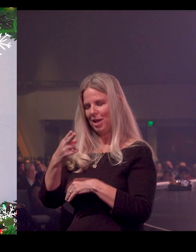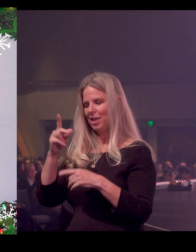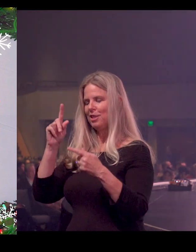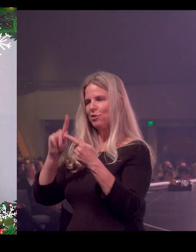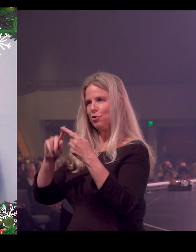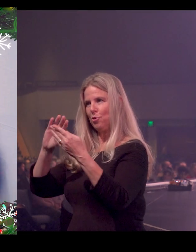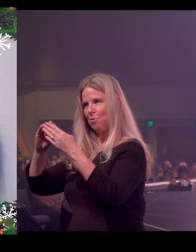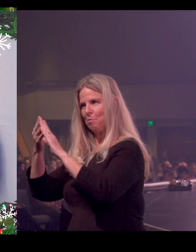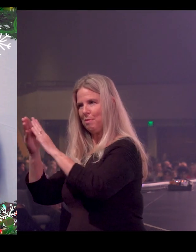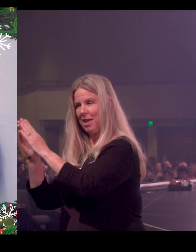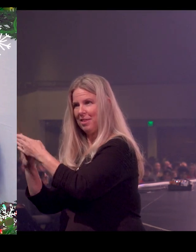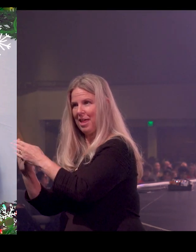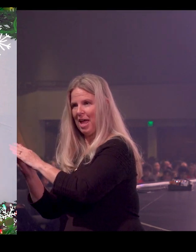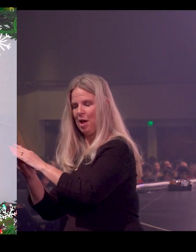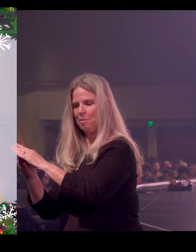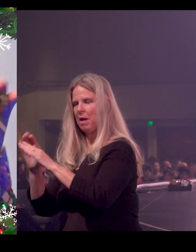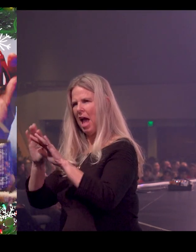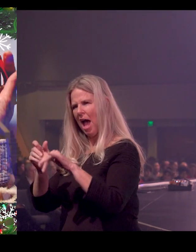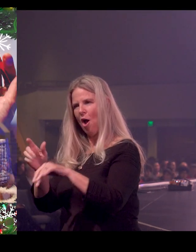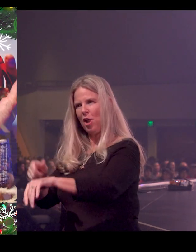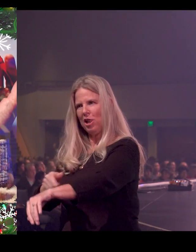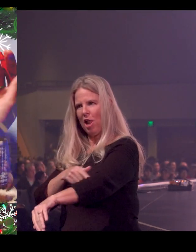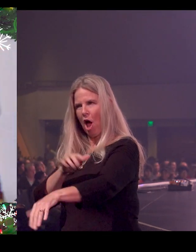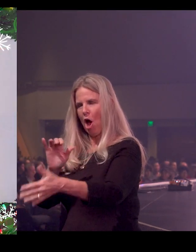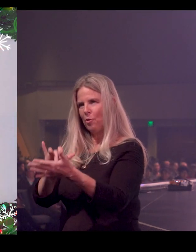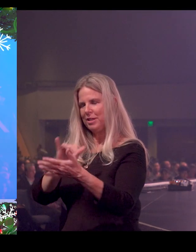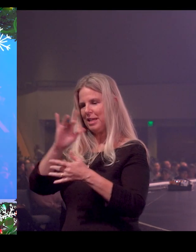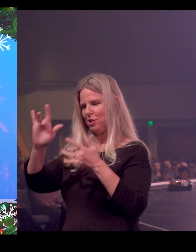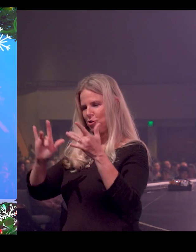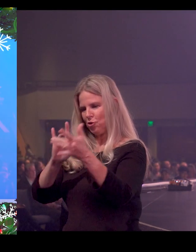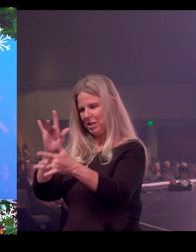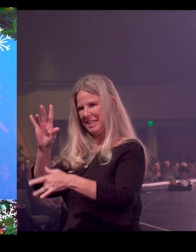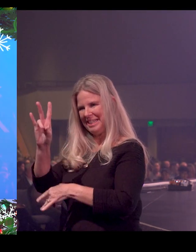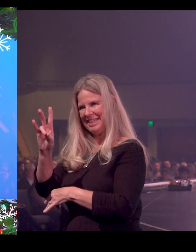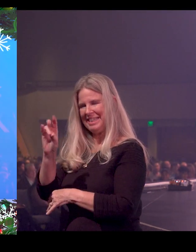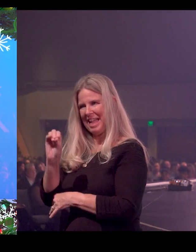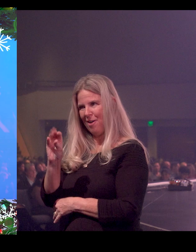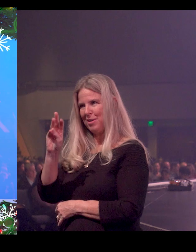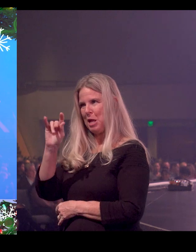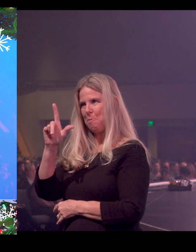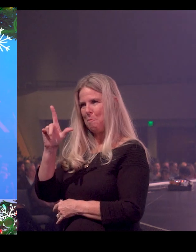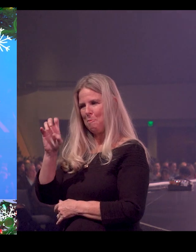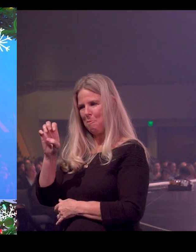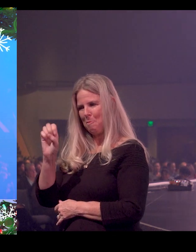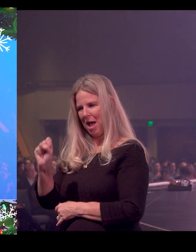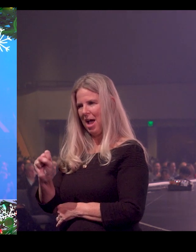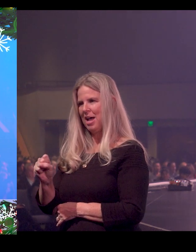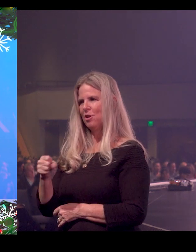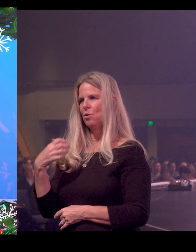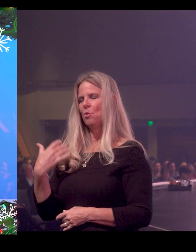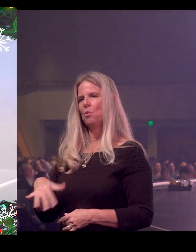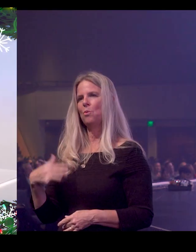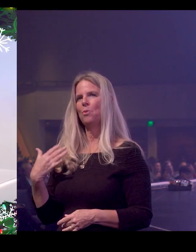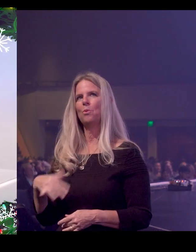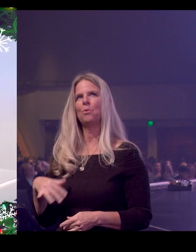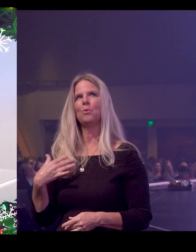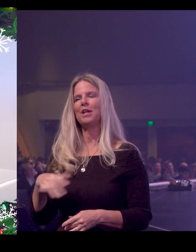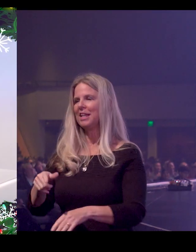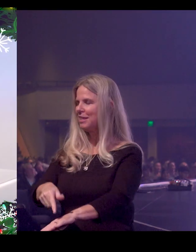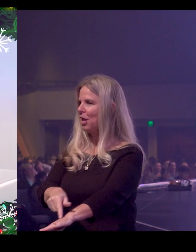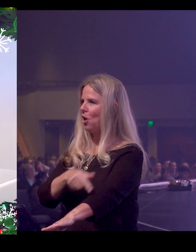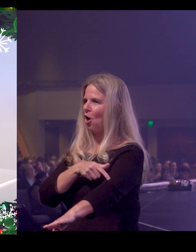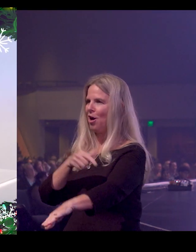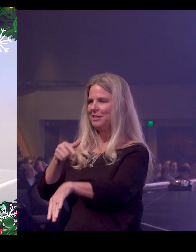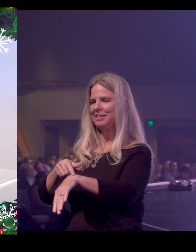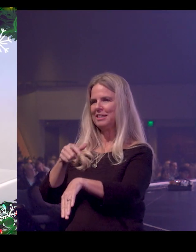70 miles, so long. Let's go ahead and draw baby Jesus in the manger.